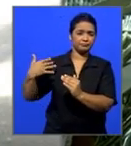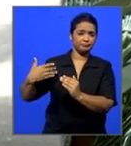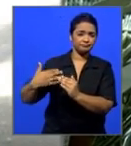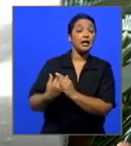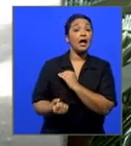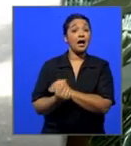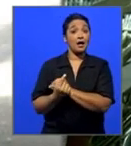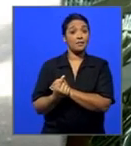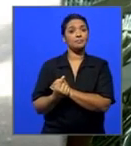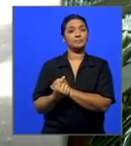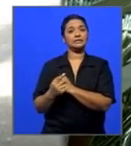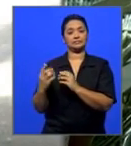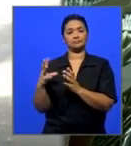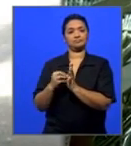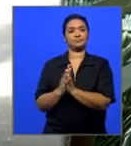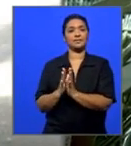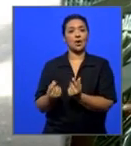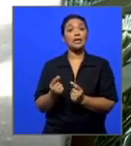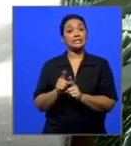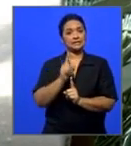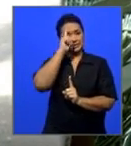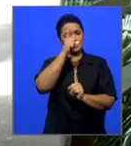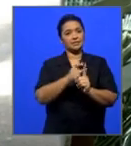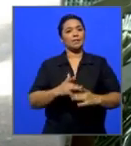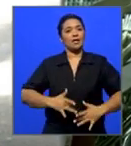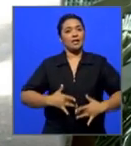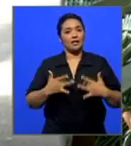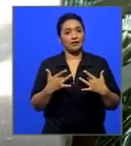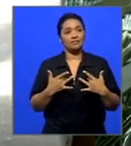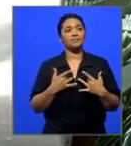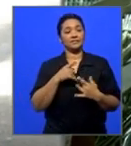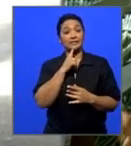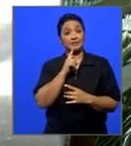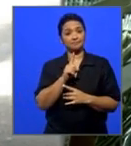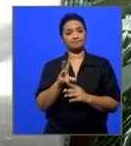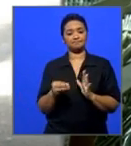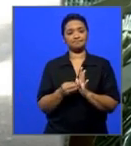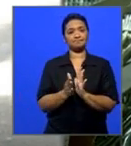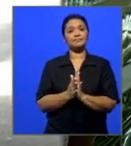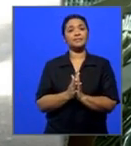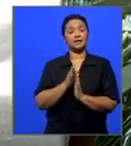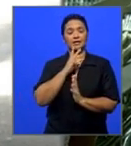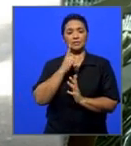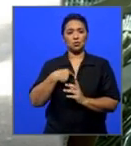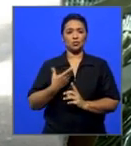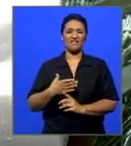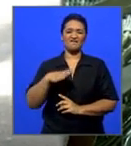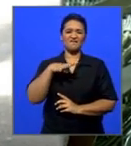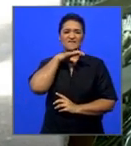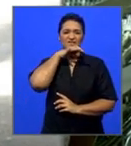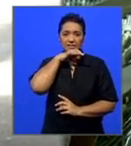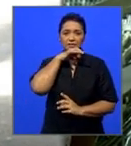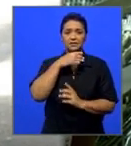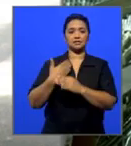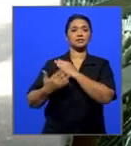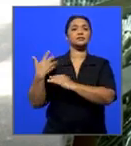been happening over the last few days, as well as Madiba's life, and they will be adding that to our already rich history so